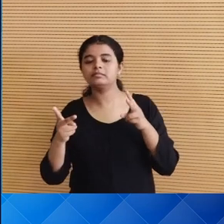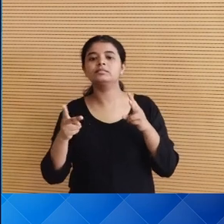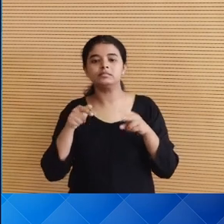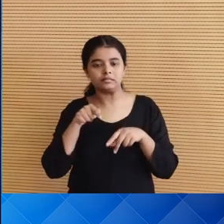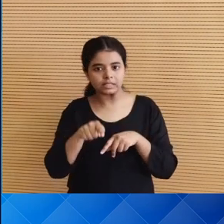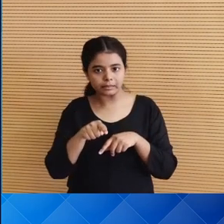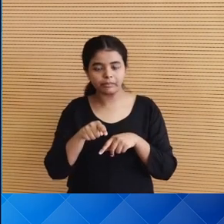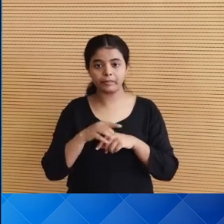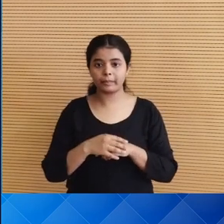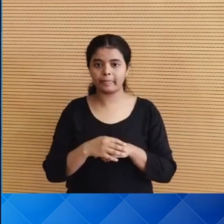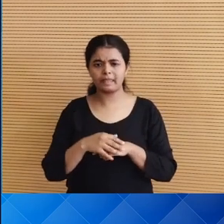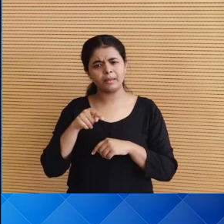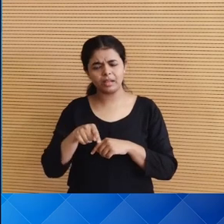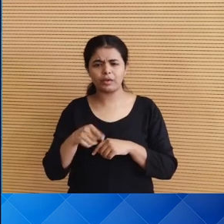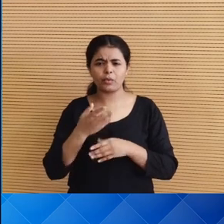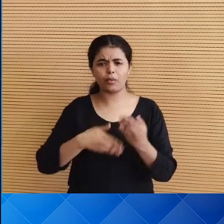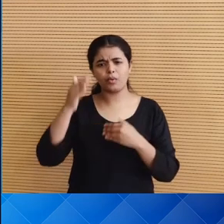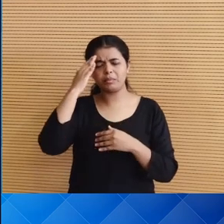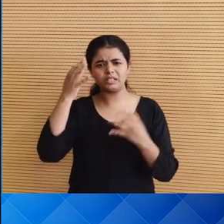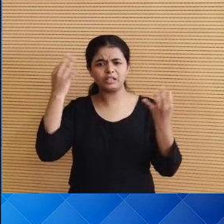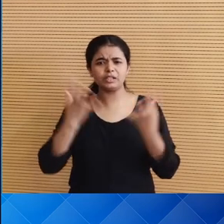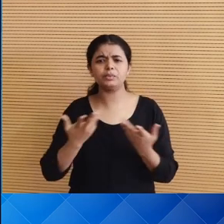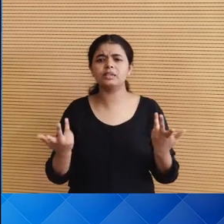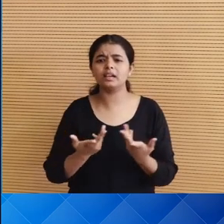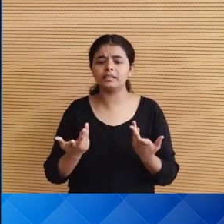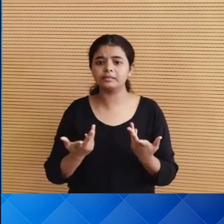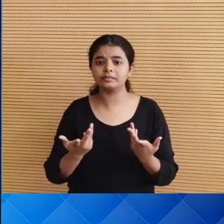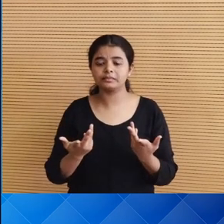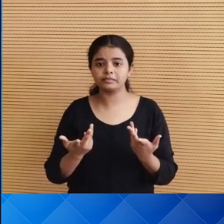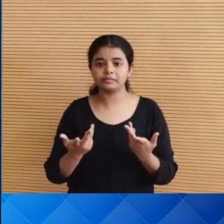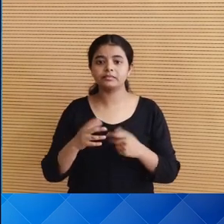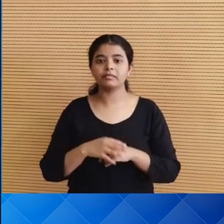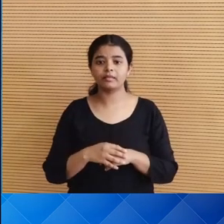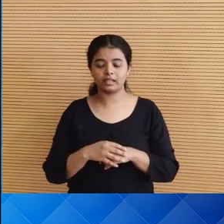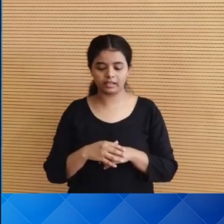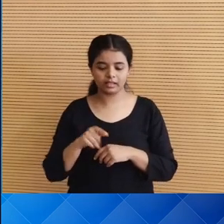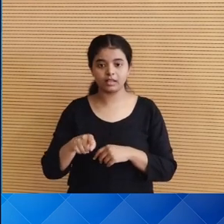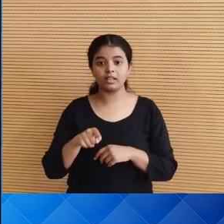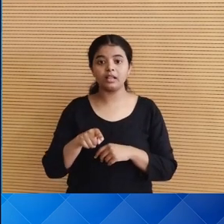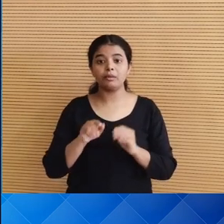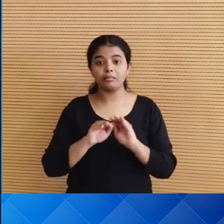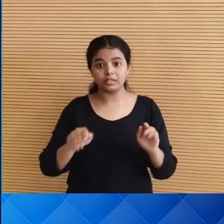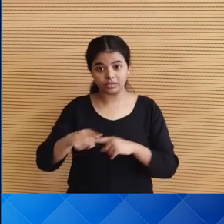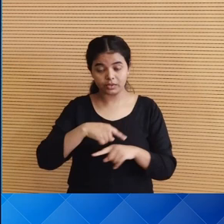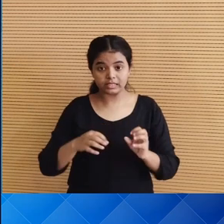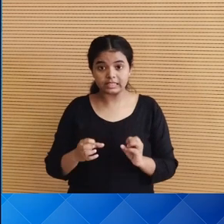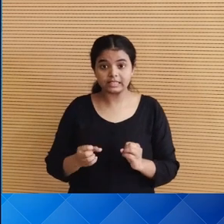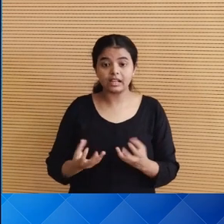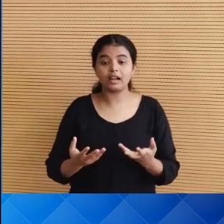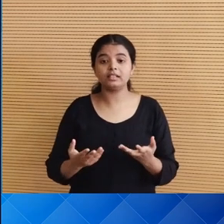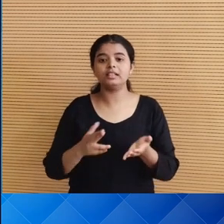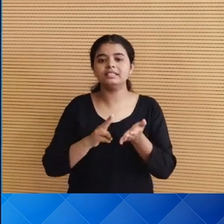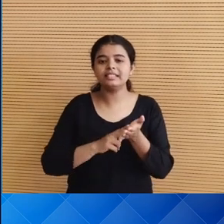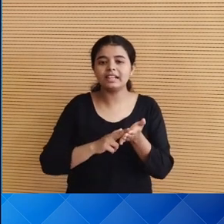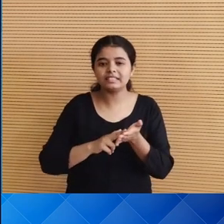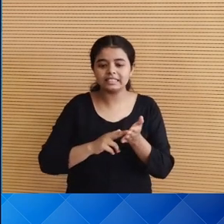But what is new in this NCF? The new in this NCF is that when the moment children enter in the preschool, the focus is equally